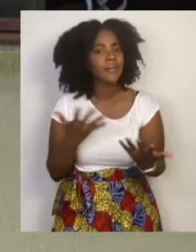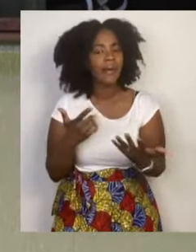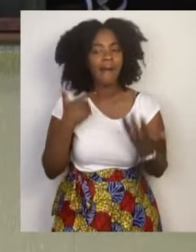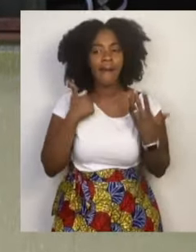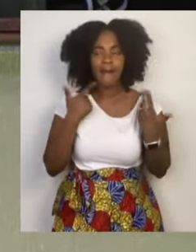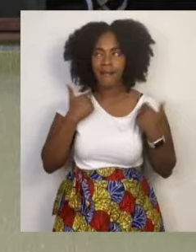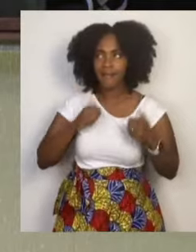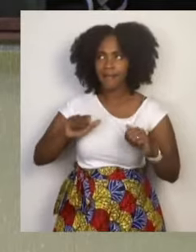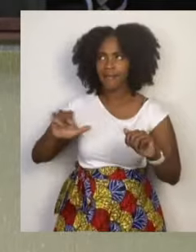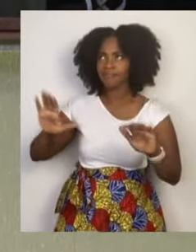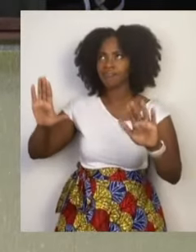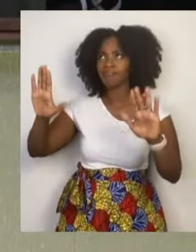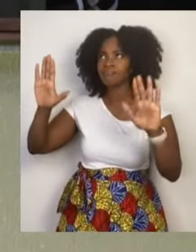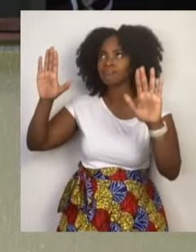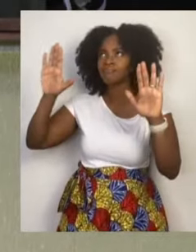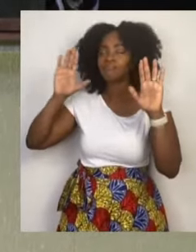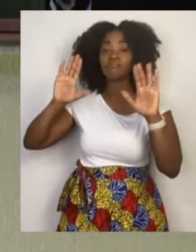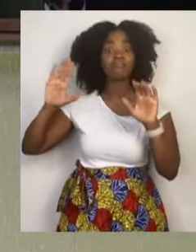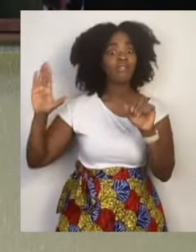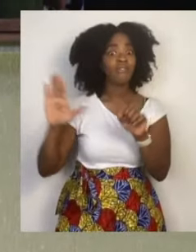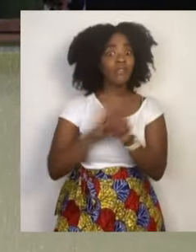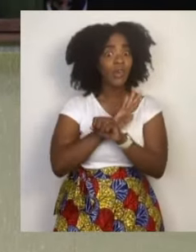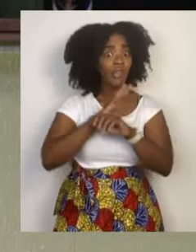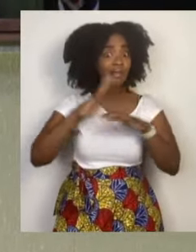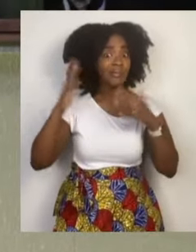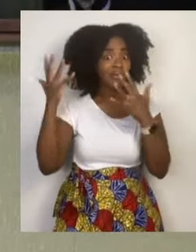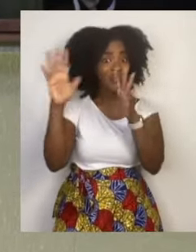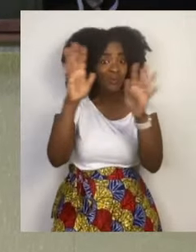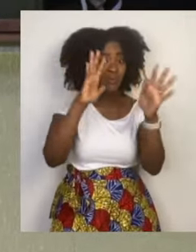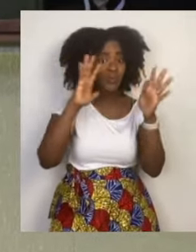total praise